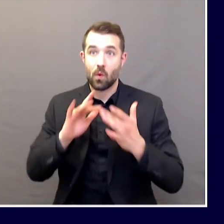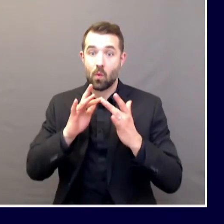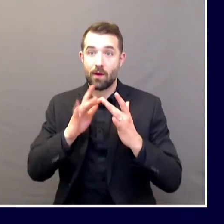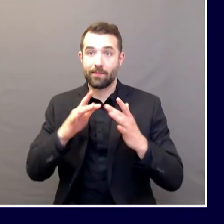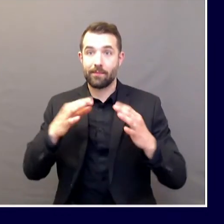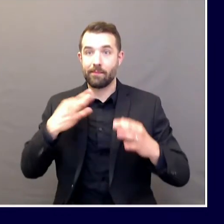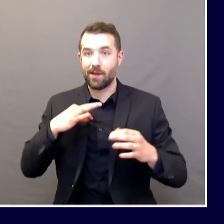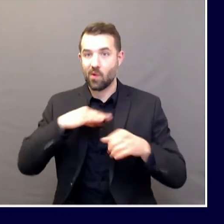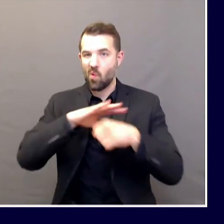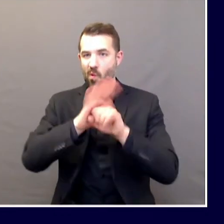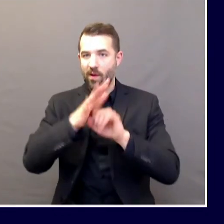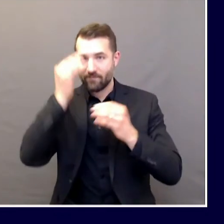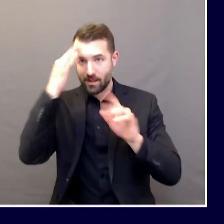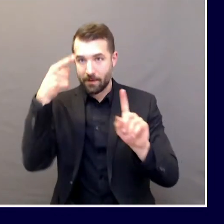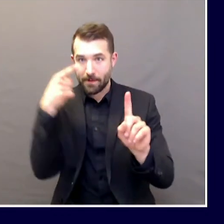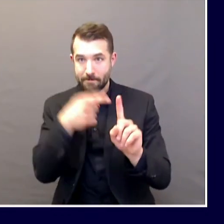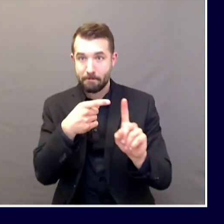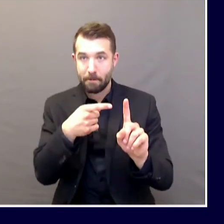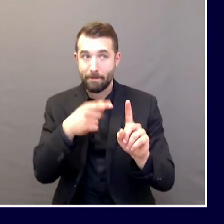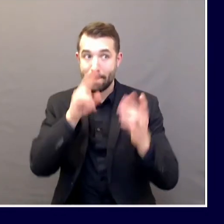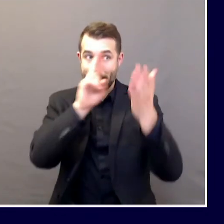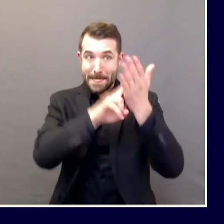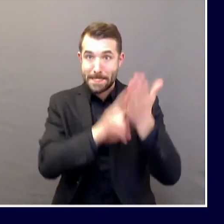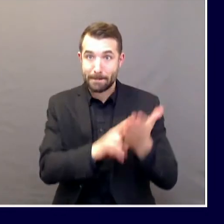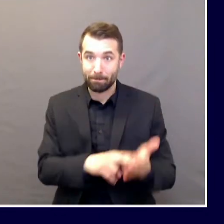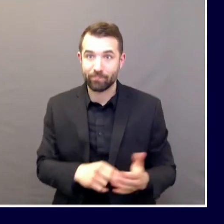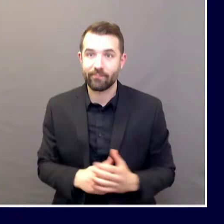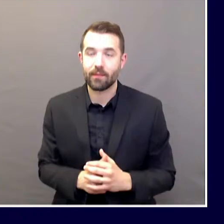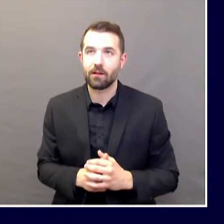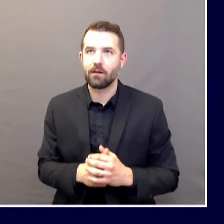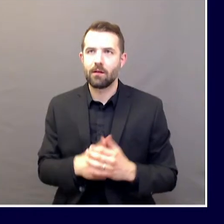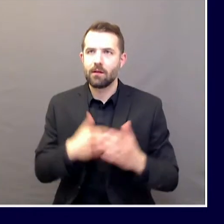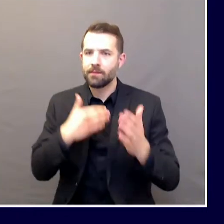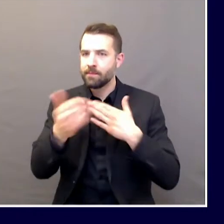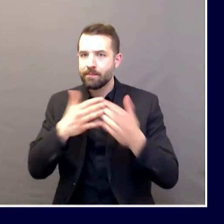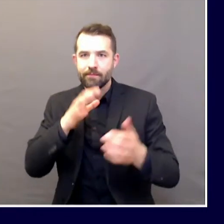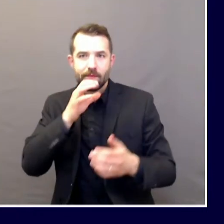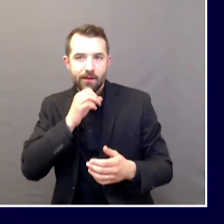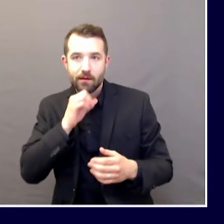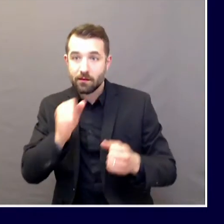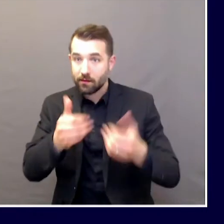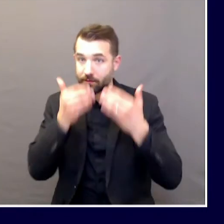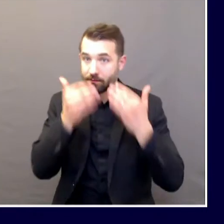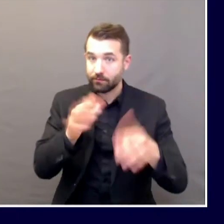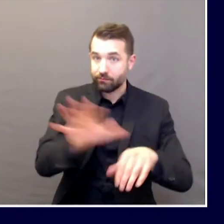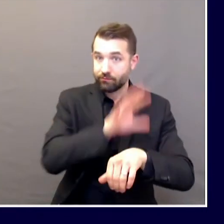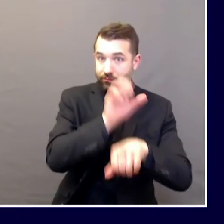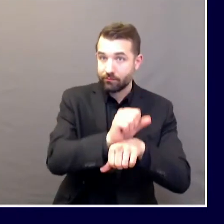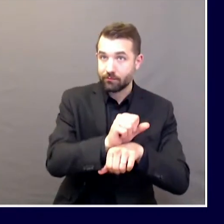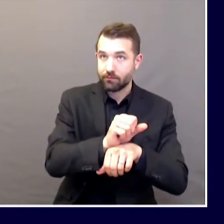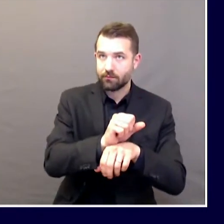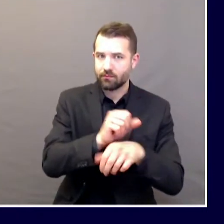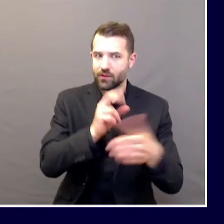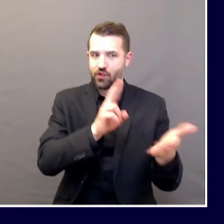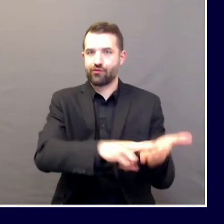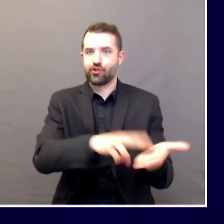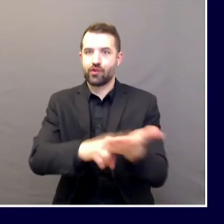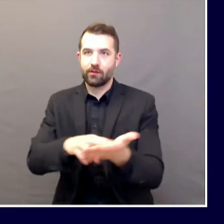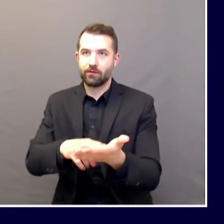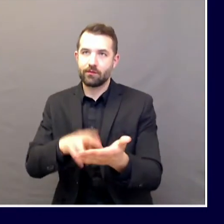any age can pre-register. Can you talk about that? Should people go there and sign up? What should they